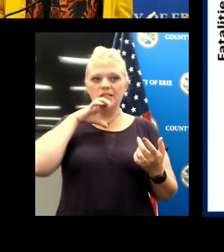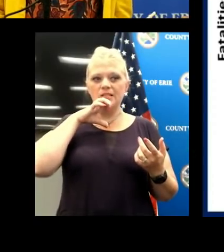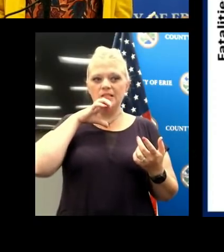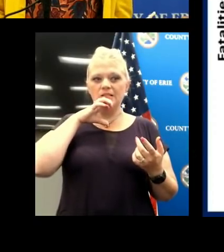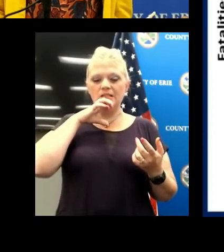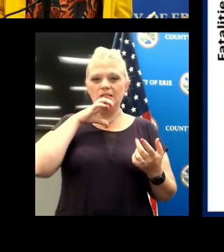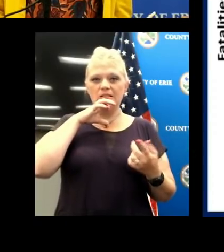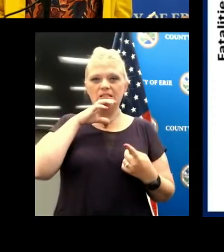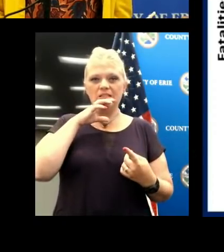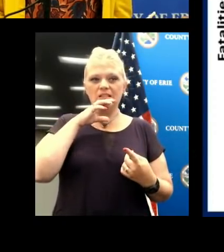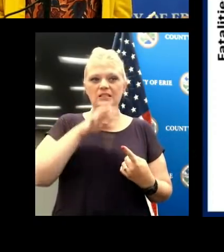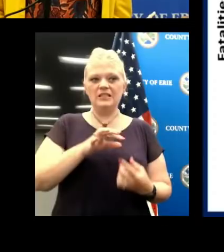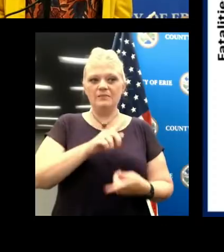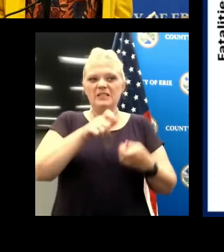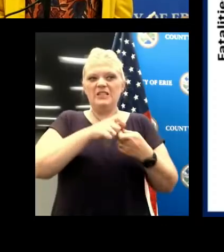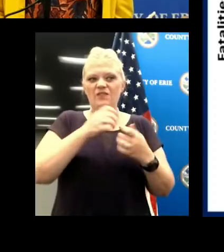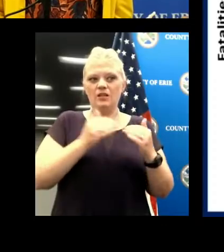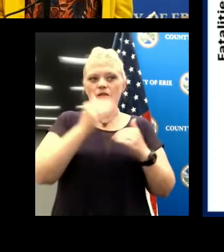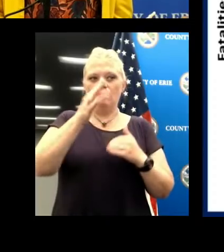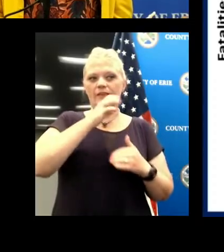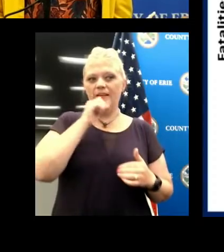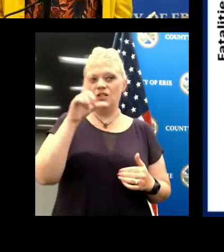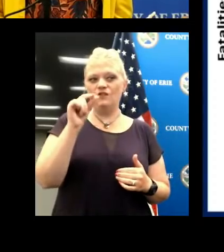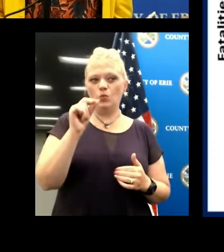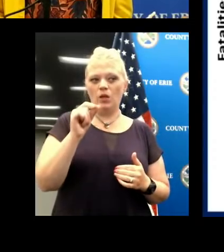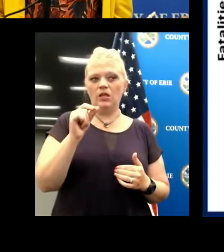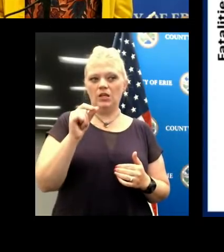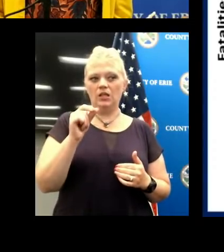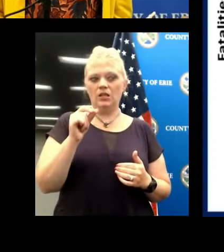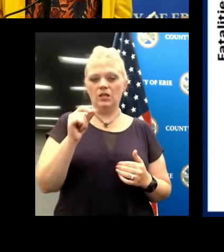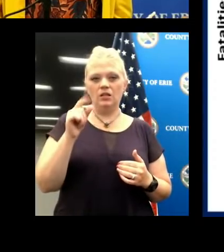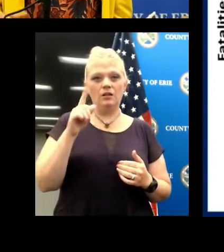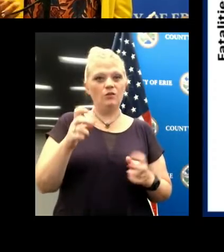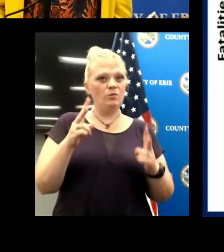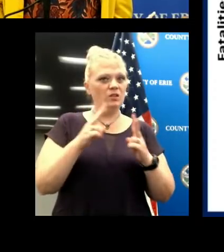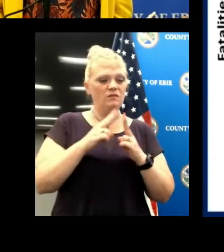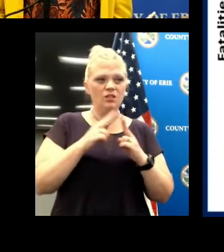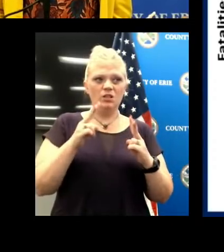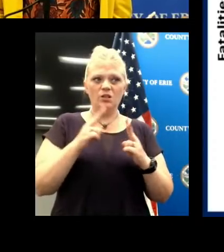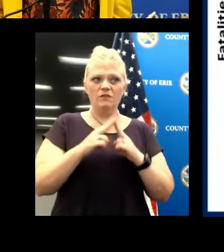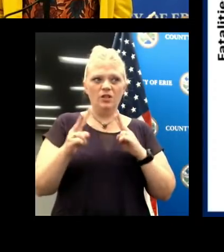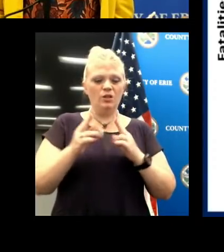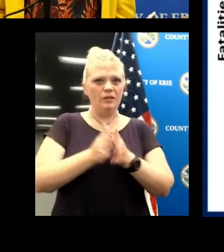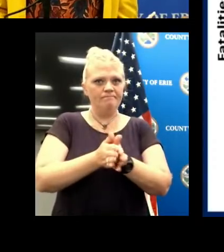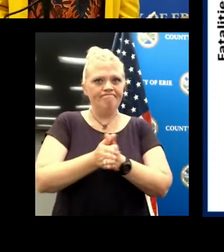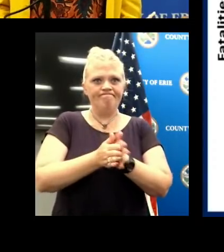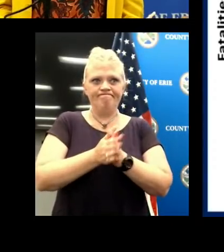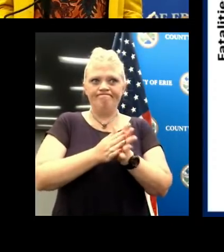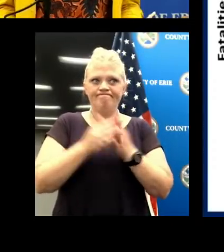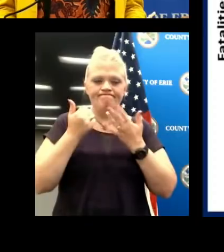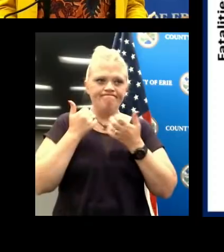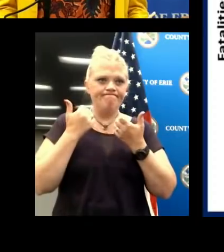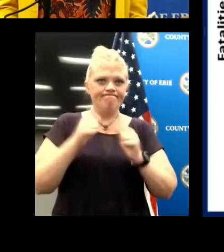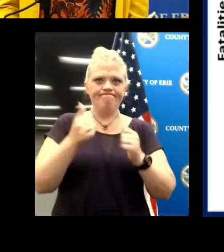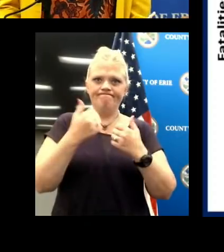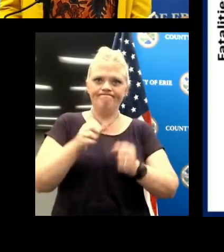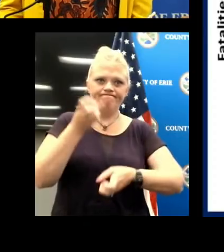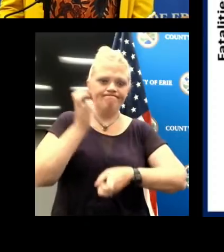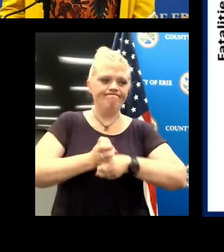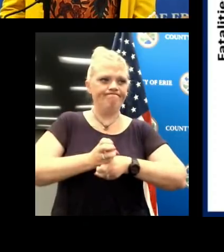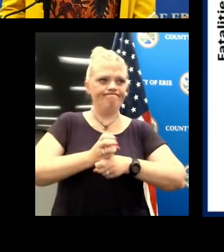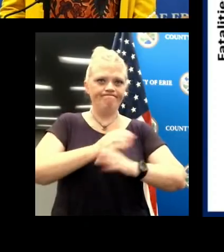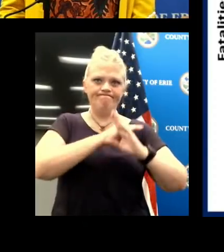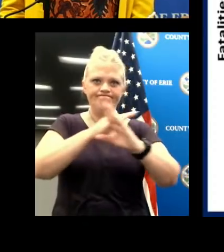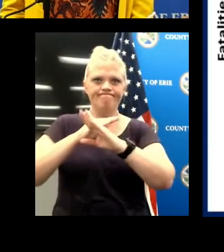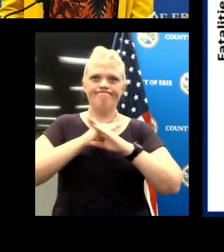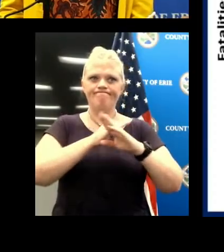especially people over the age of 20. So that still have to be very vigilant about protecting those individuals. And as the county executive